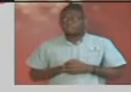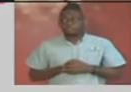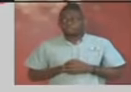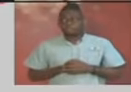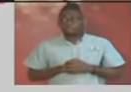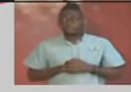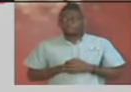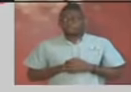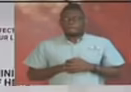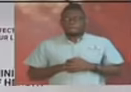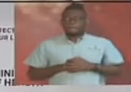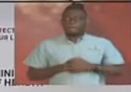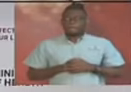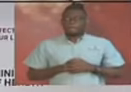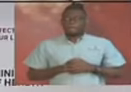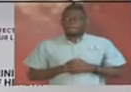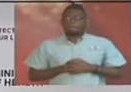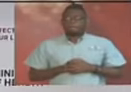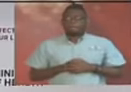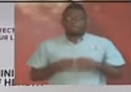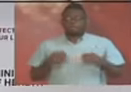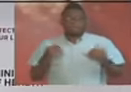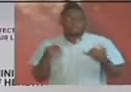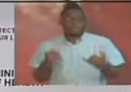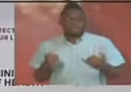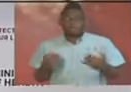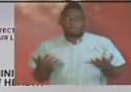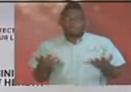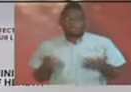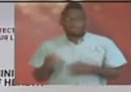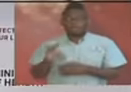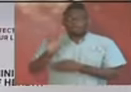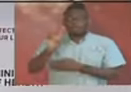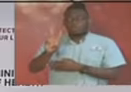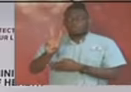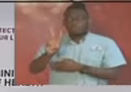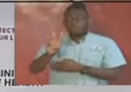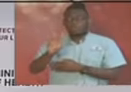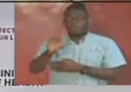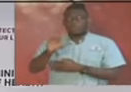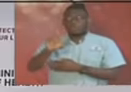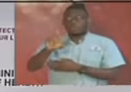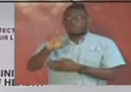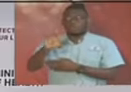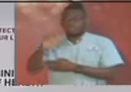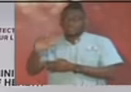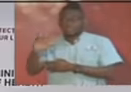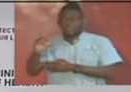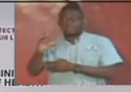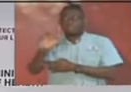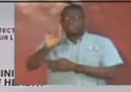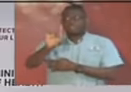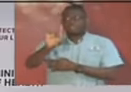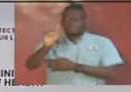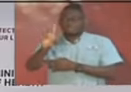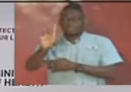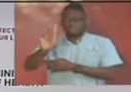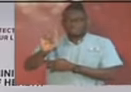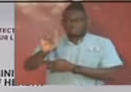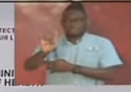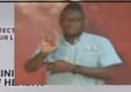very much. And we go now to Wired 868, please.